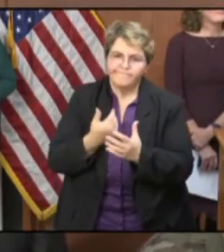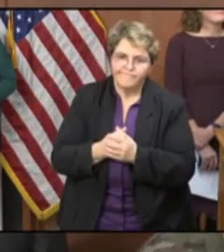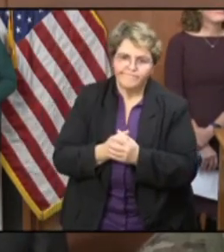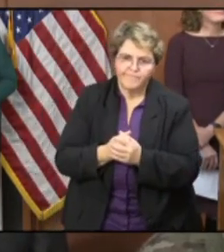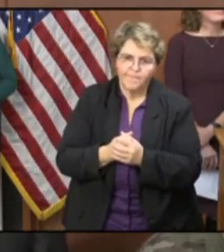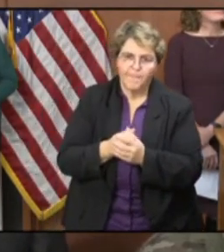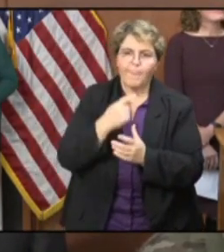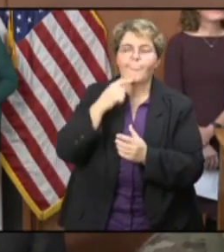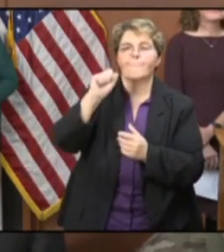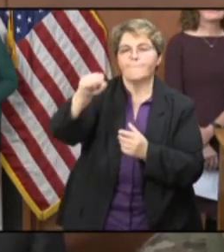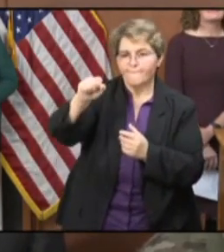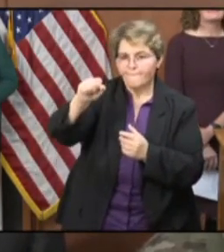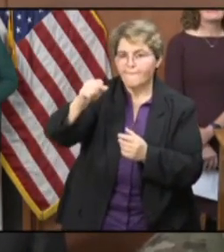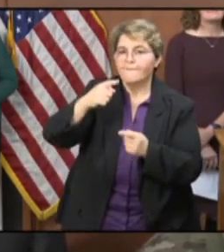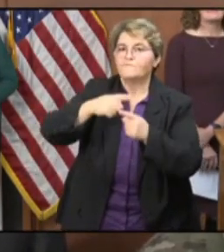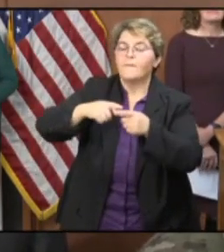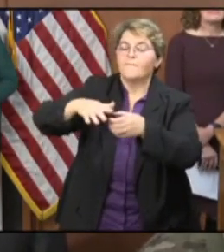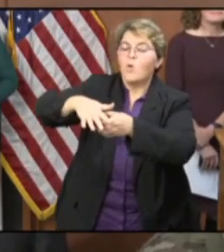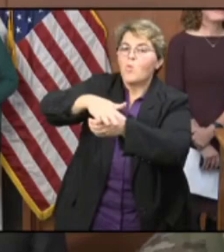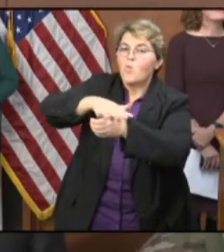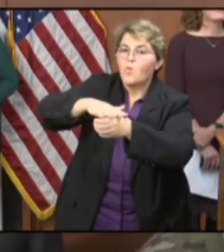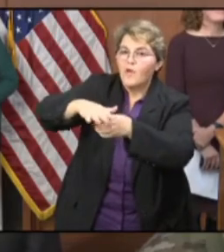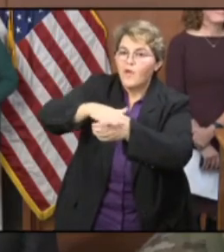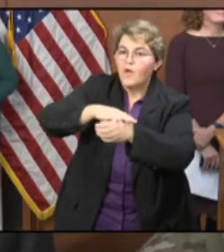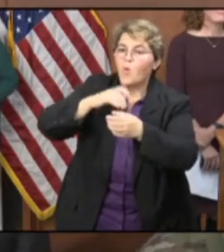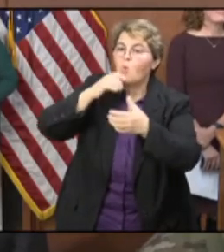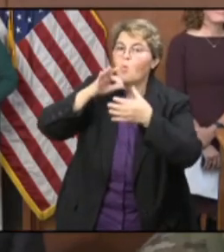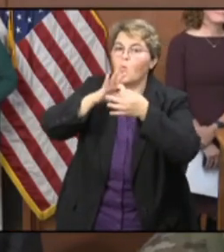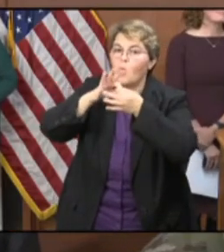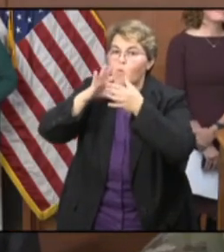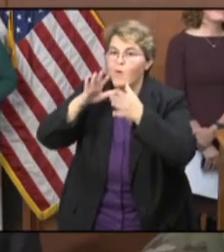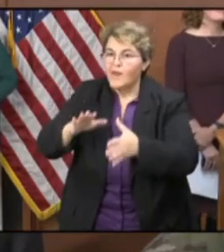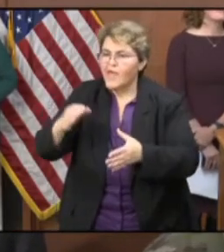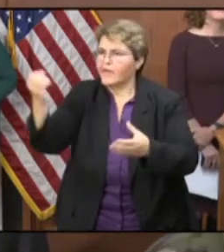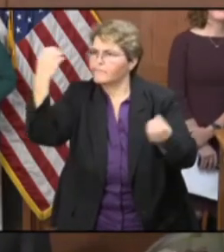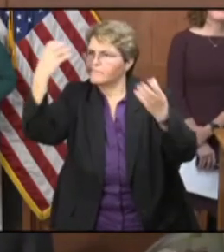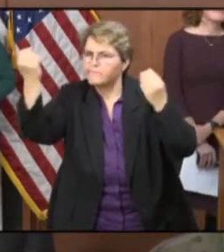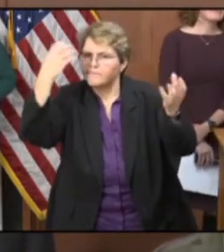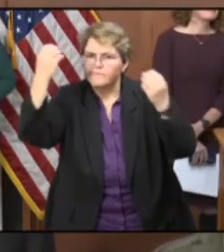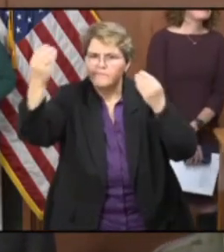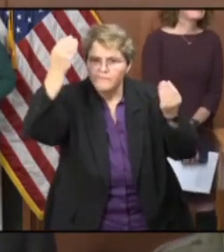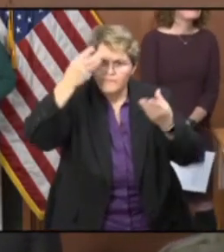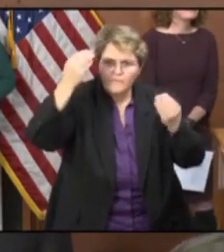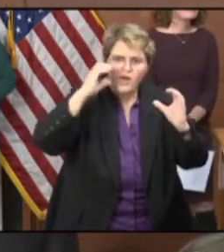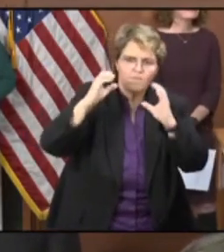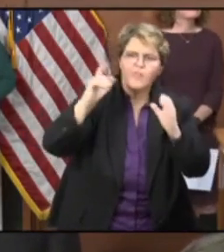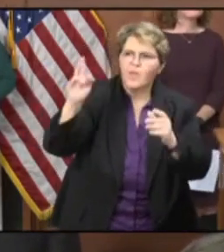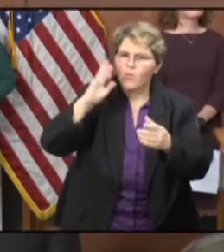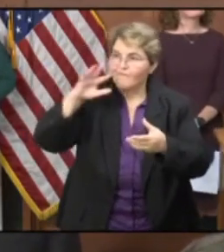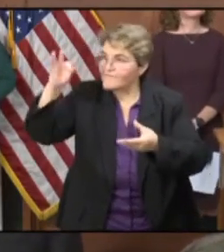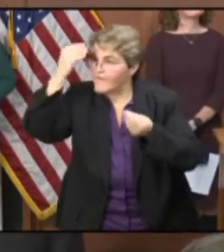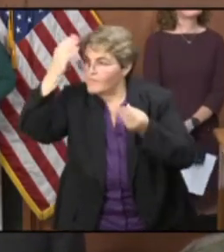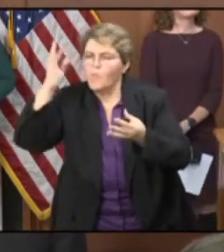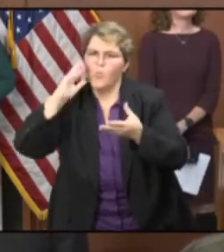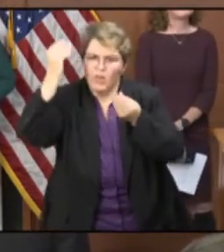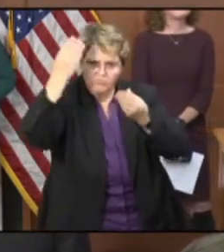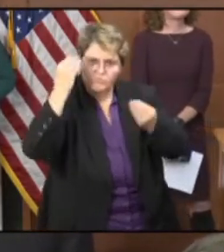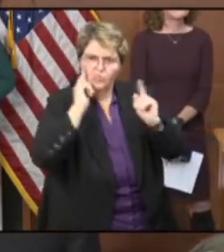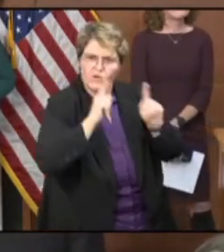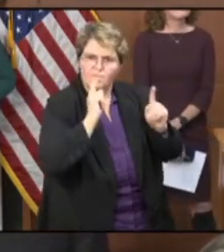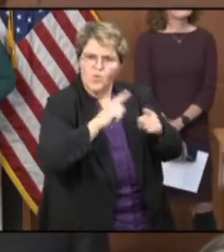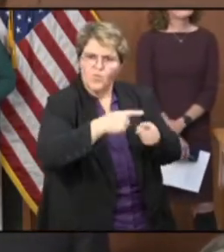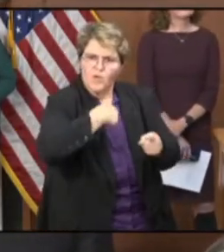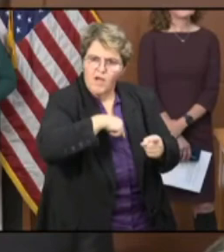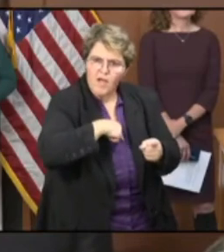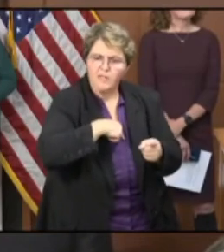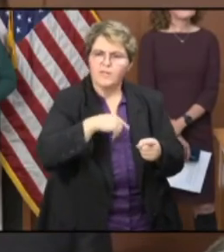local DEMIS regional coordinators, and they are reporting to us fires that they're aware of within their districts, and we are plotting that on a map for strategic